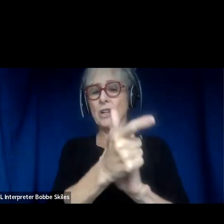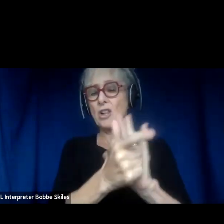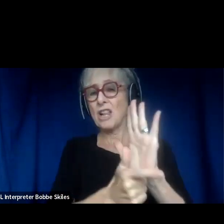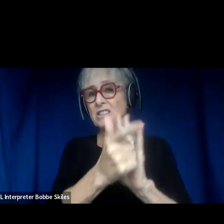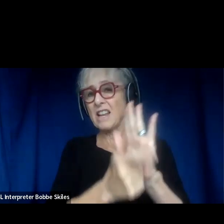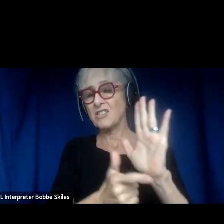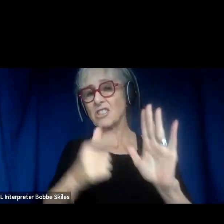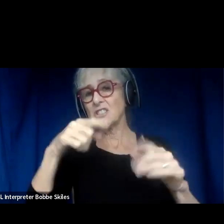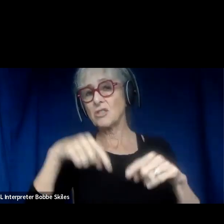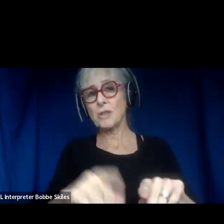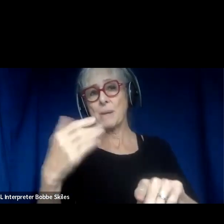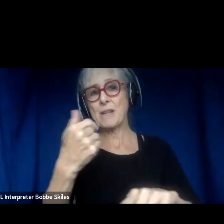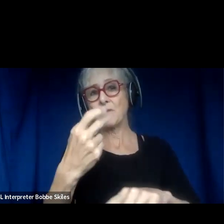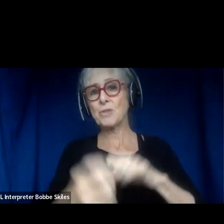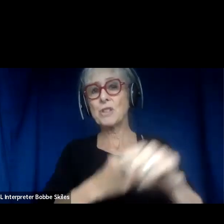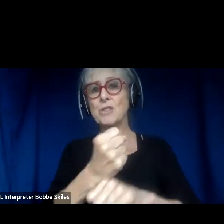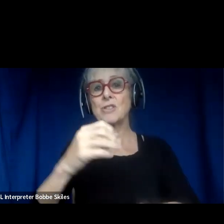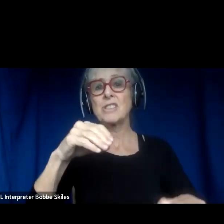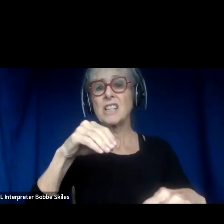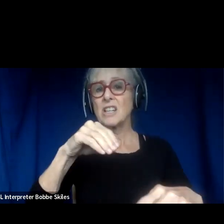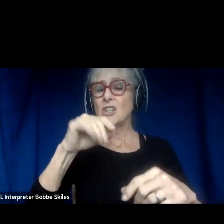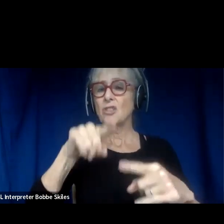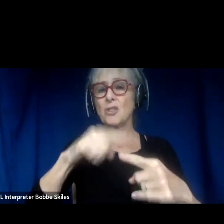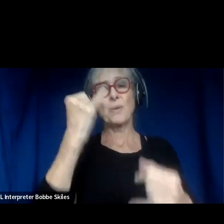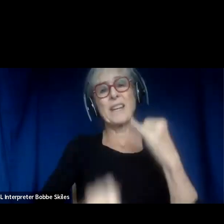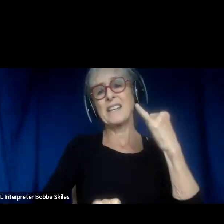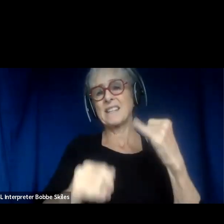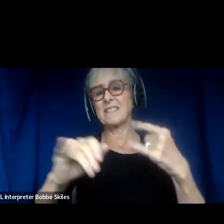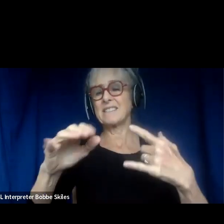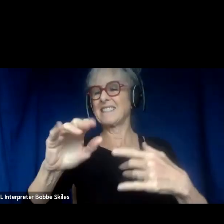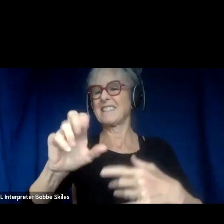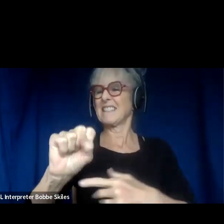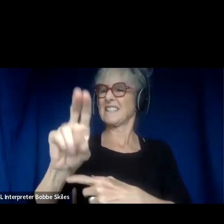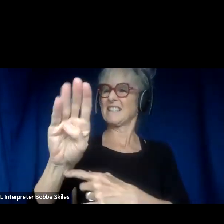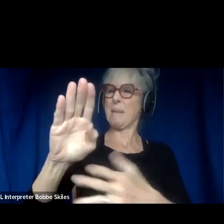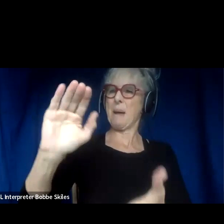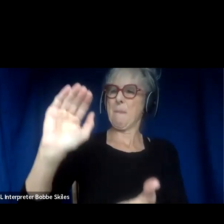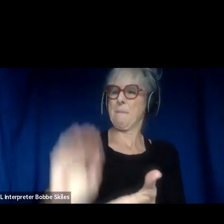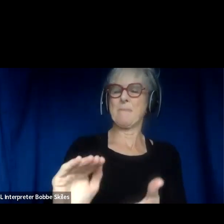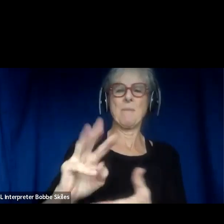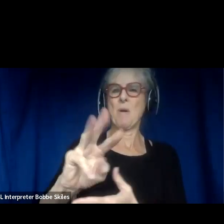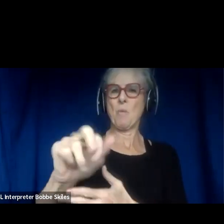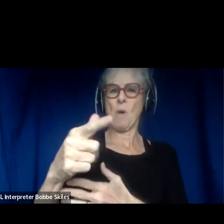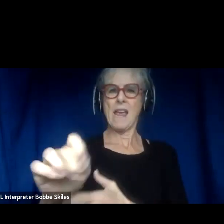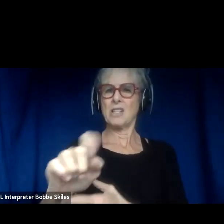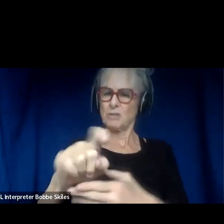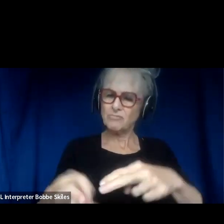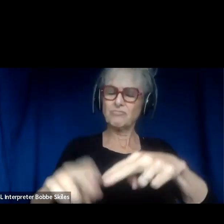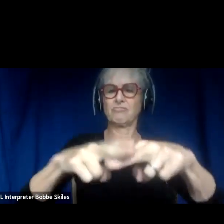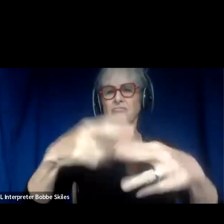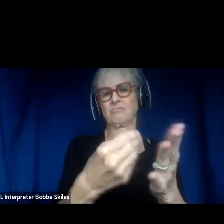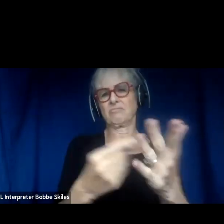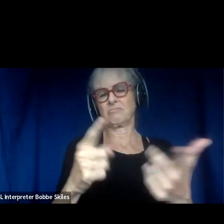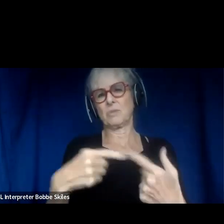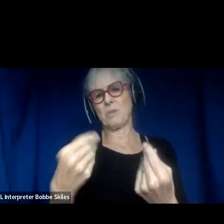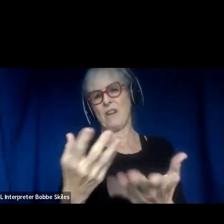years to end the practice of subminimum wage, to make fair hearings fair, to provide off-ramps to conservatorships.